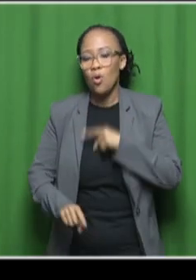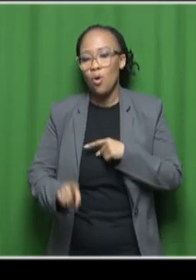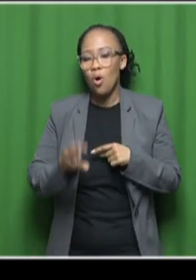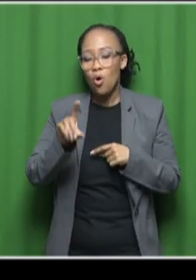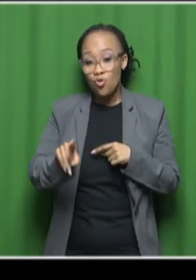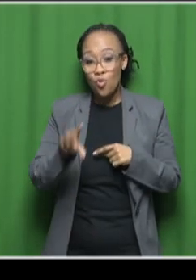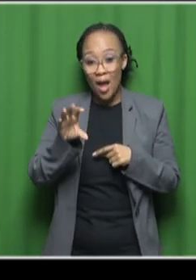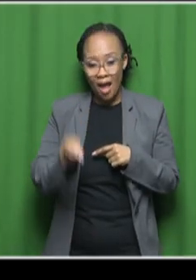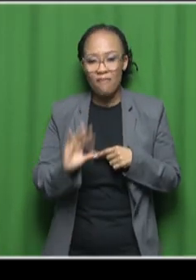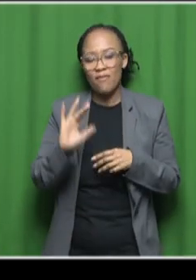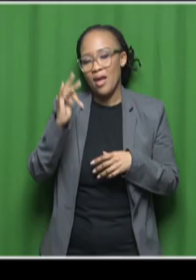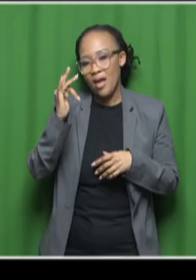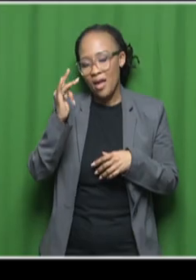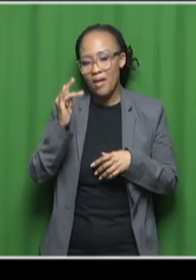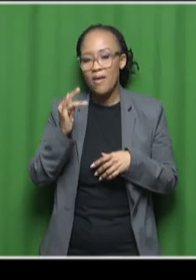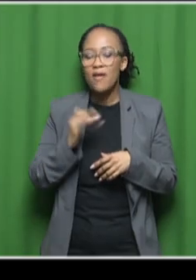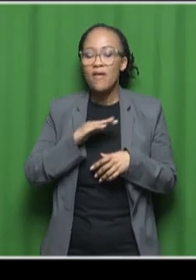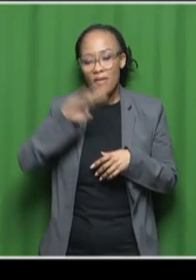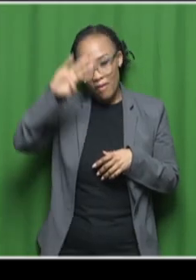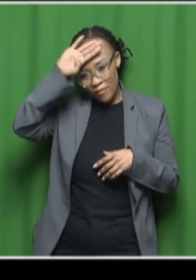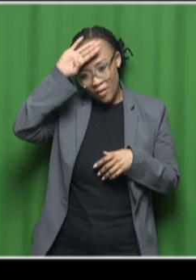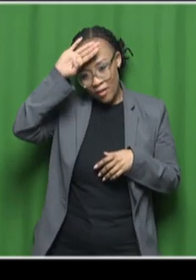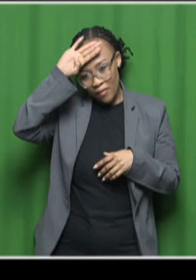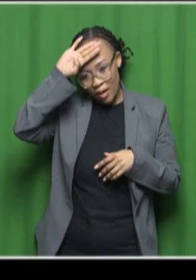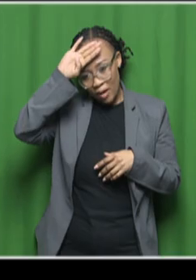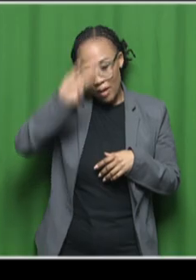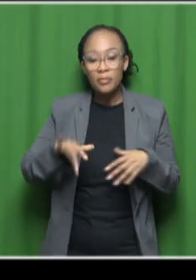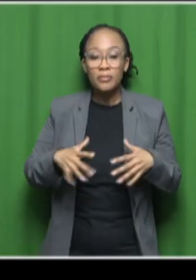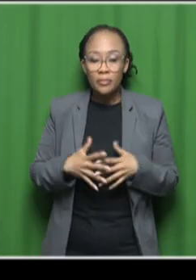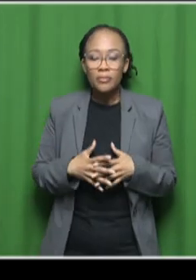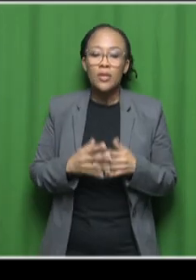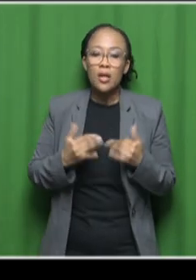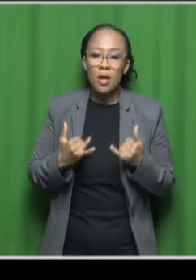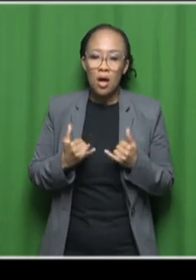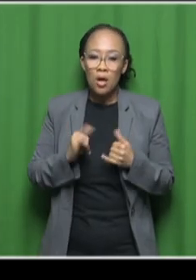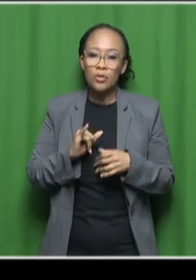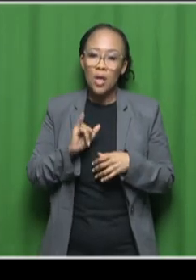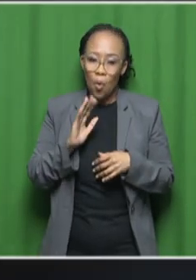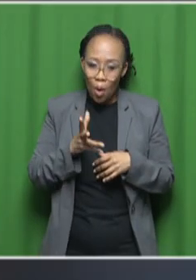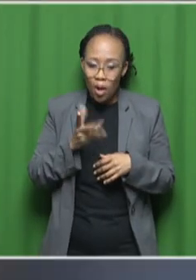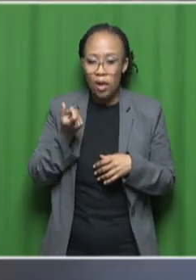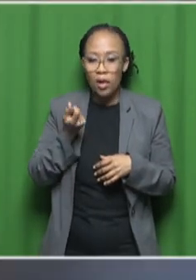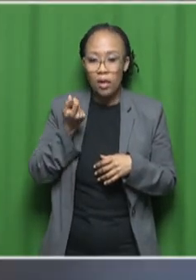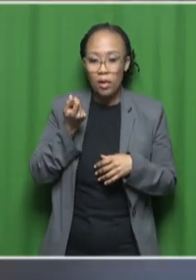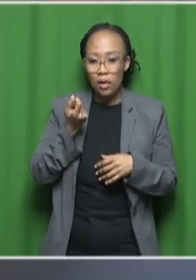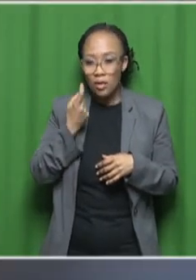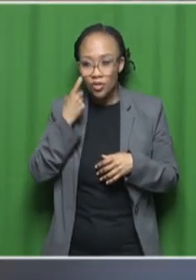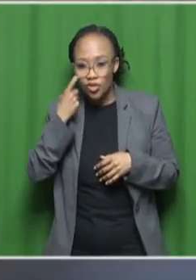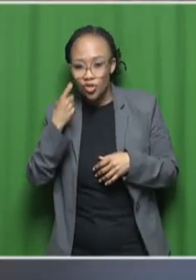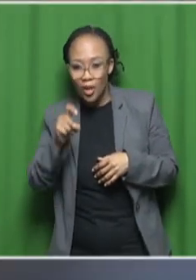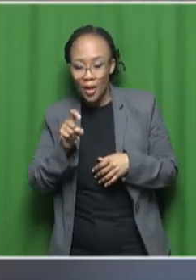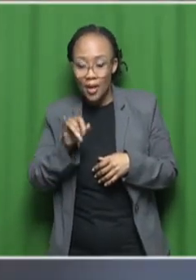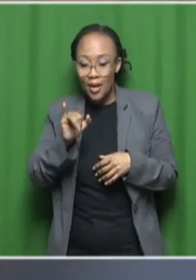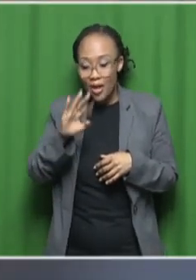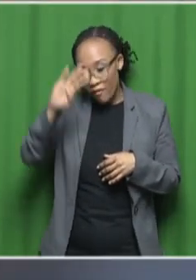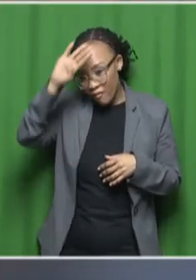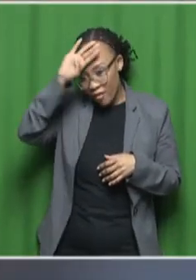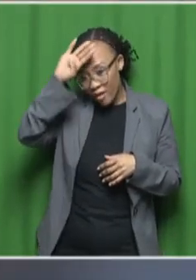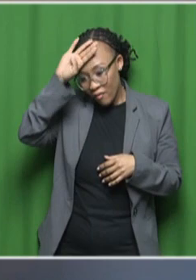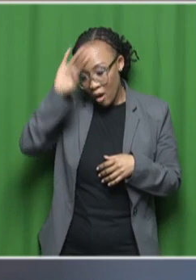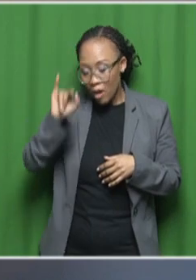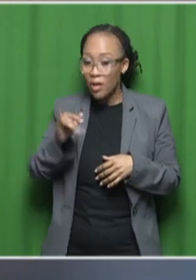you for possibly a heart sonar or something in those lines, to see if the rheumatic fever you had as a